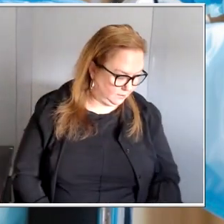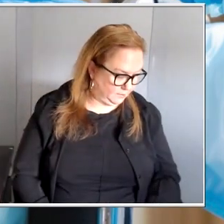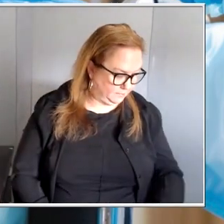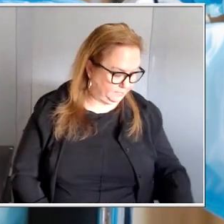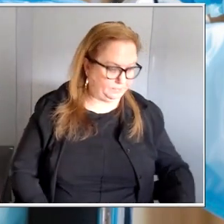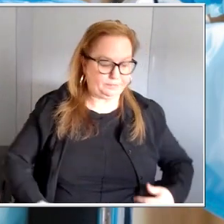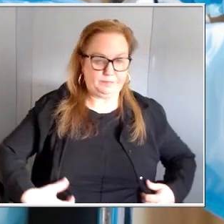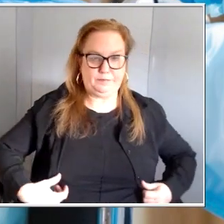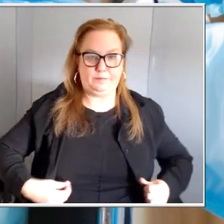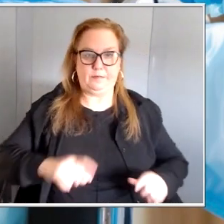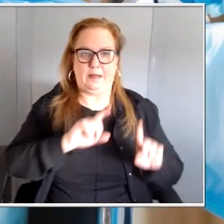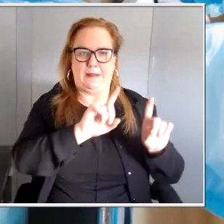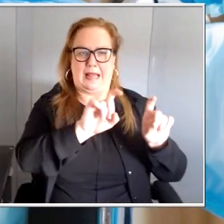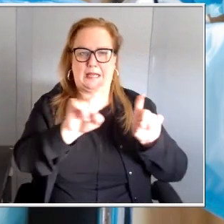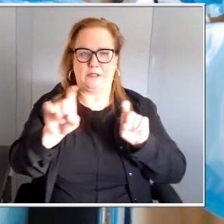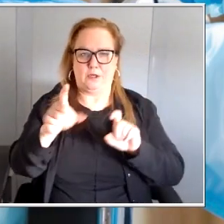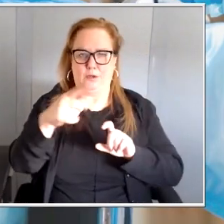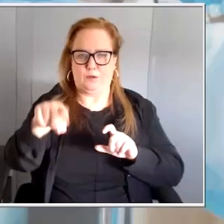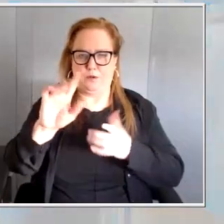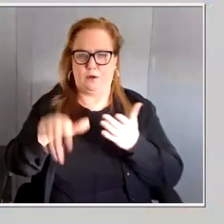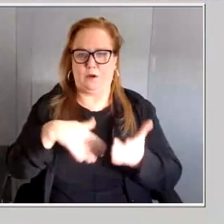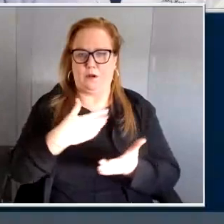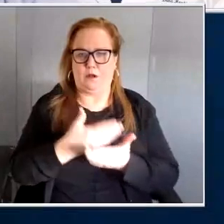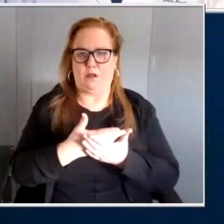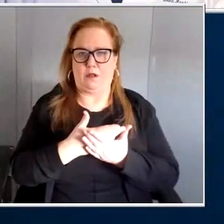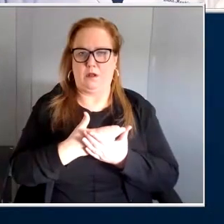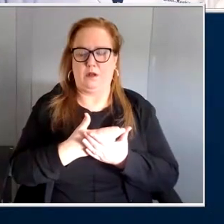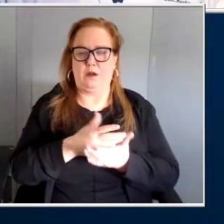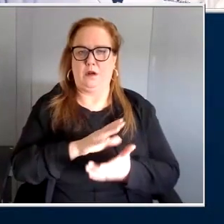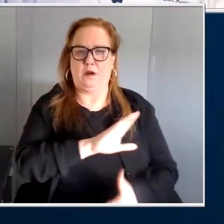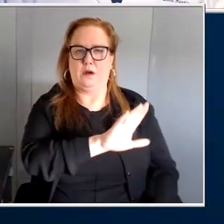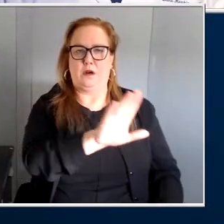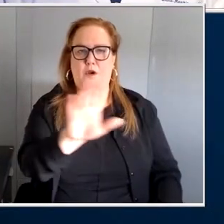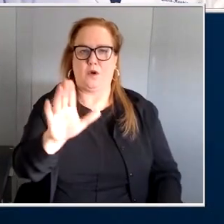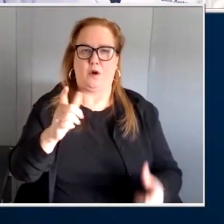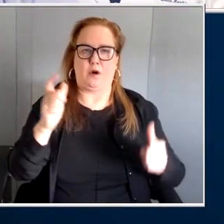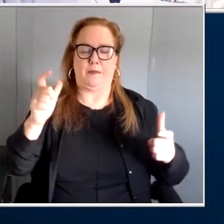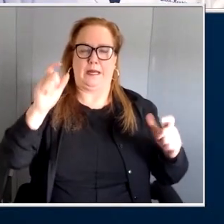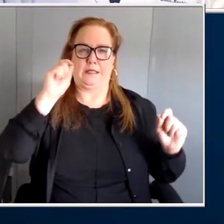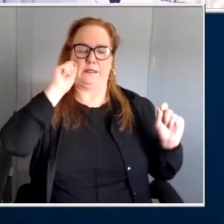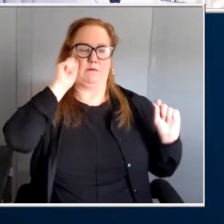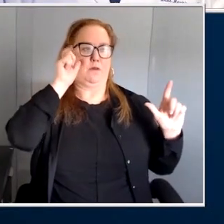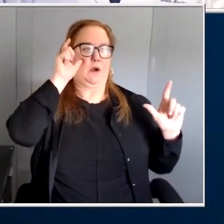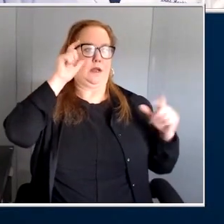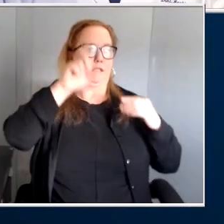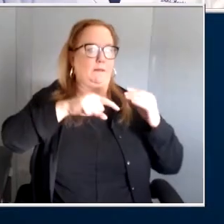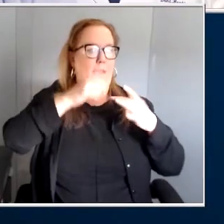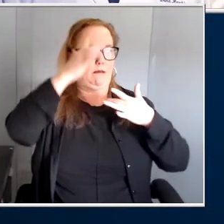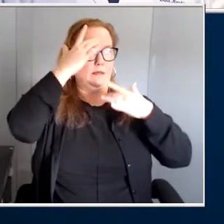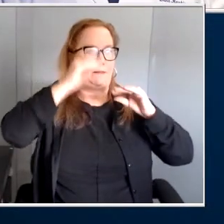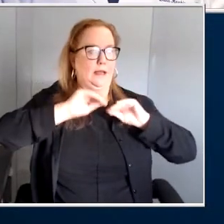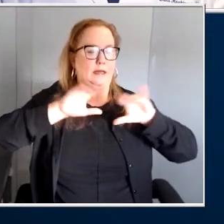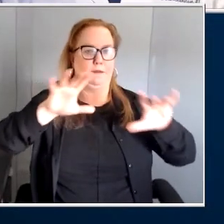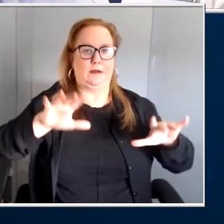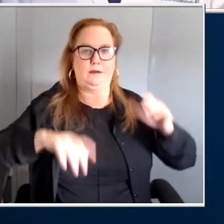ask each of you on this panel, what's been your biggest surprise about the pandemic? Dr.